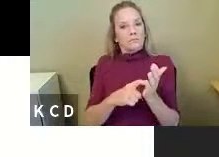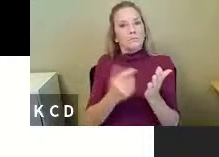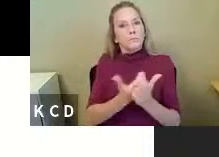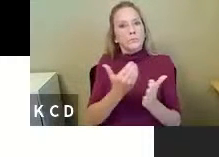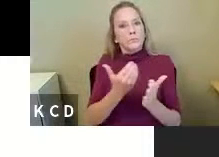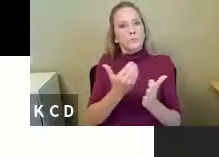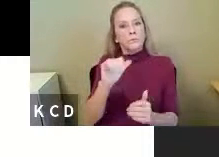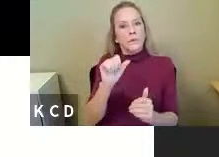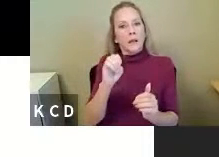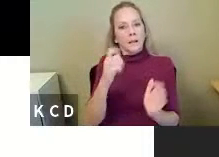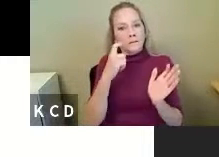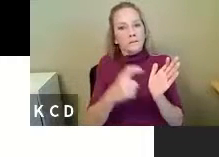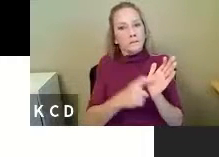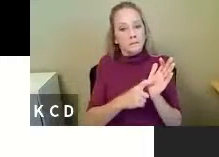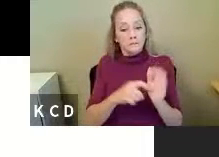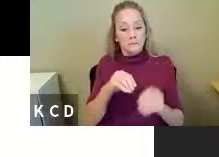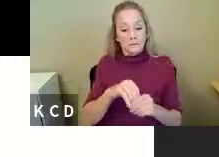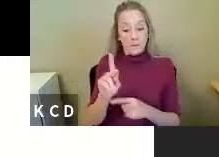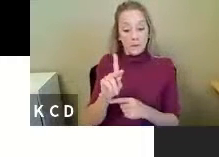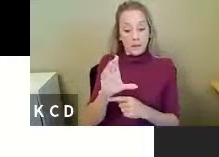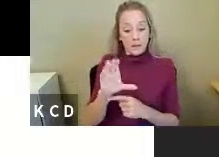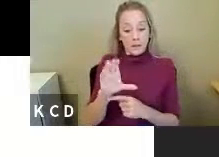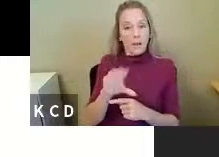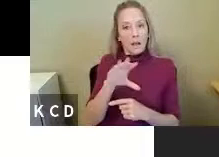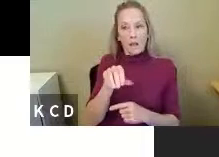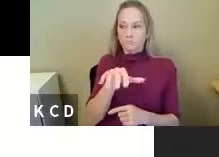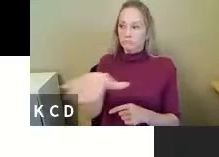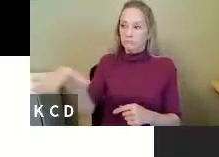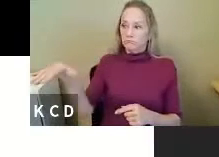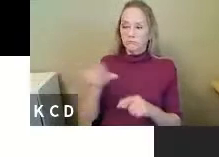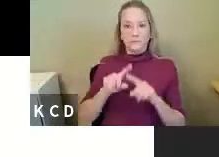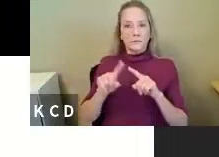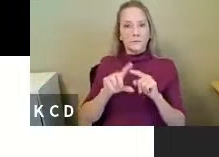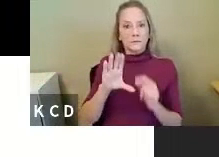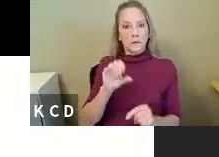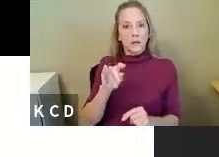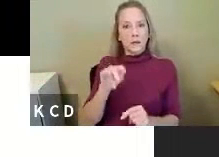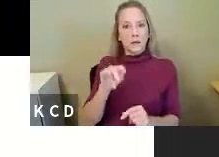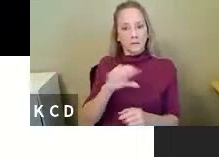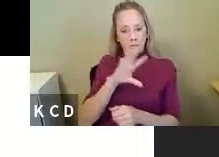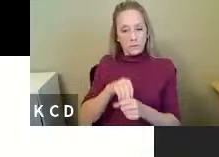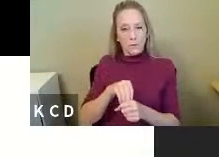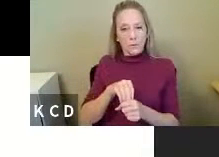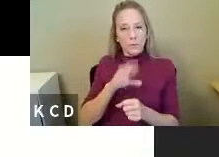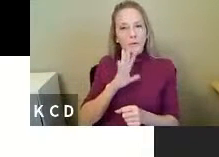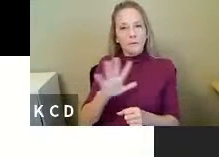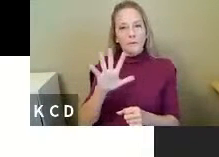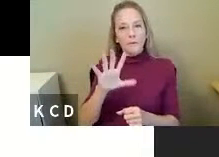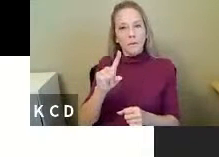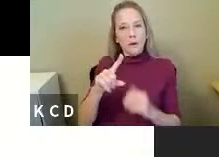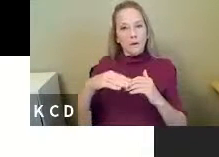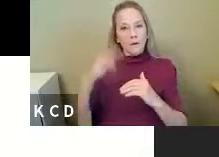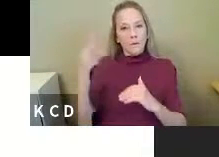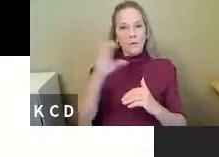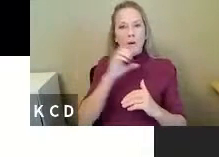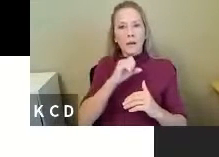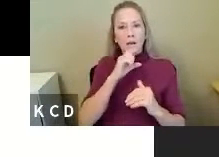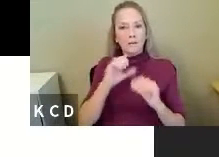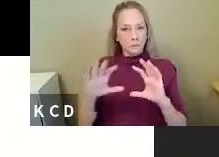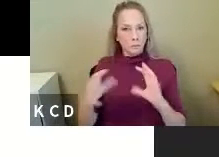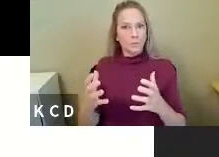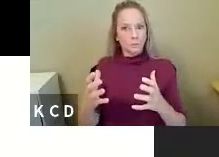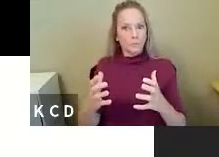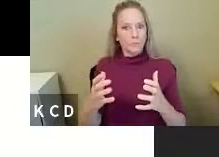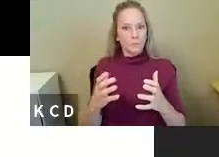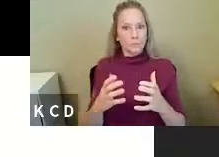more so in the surrounding counties. And that has included that 51 and above more vulnerable age demographic.